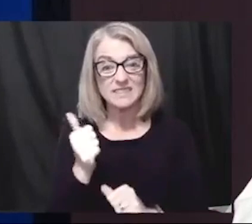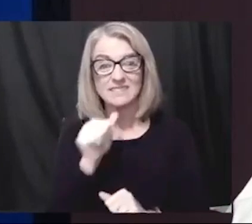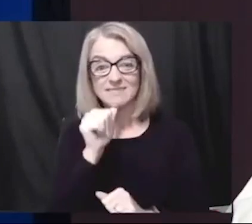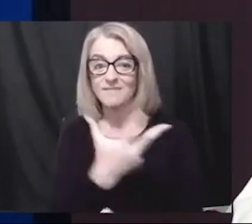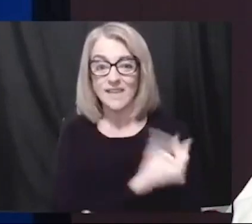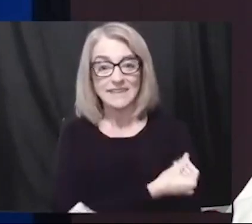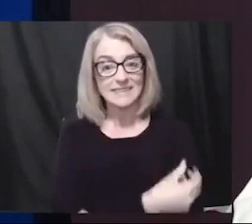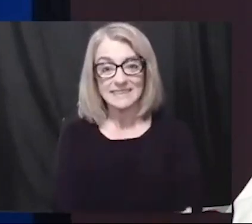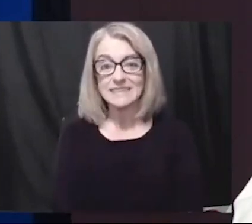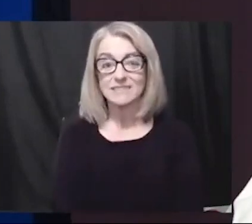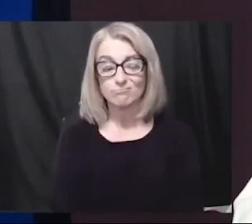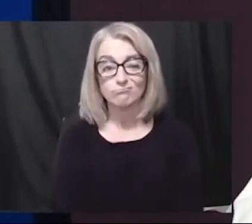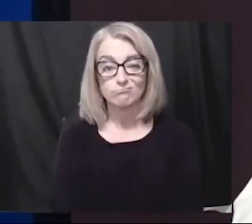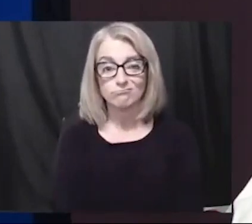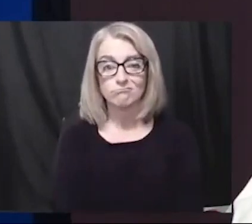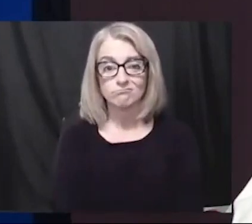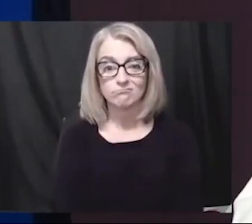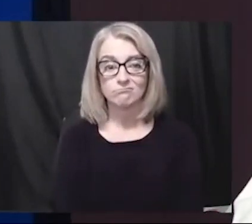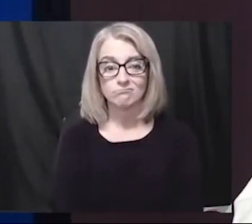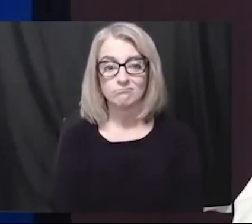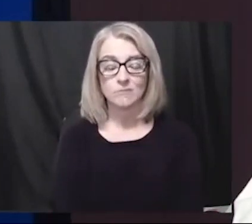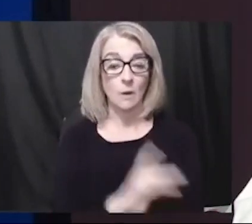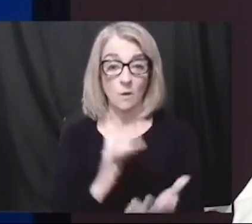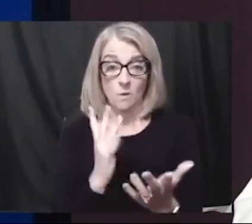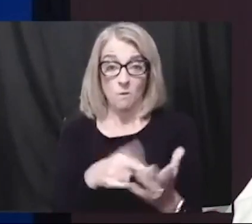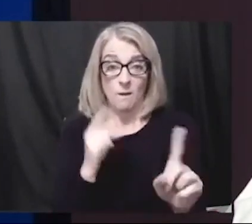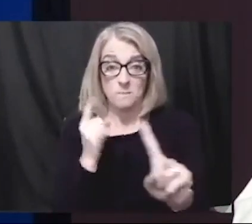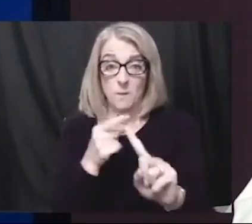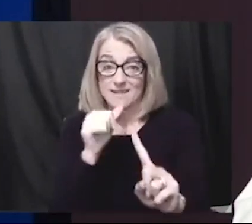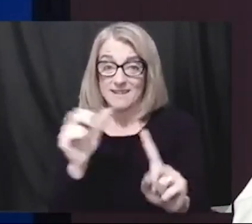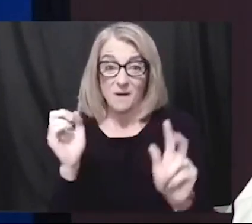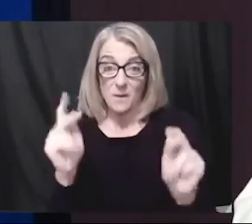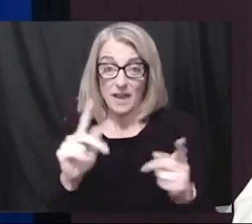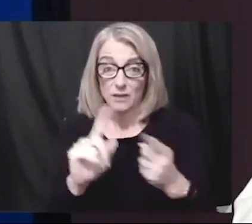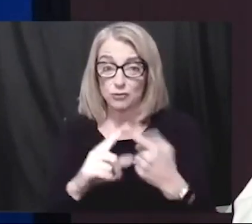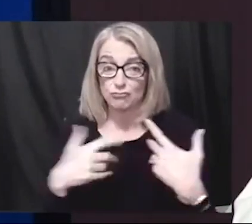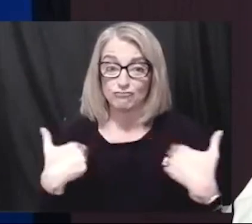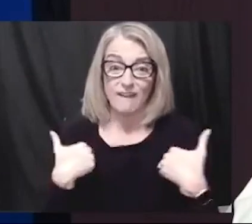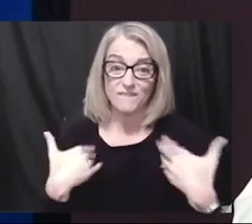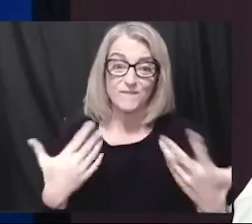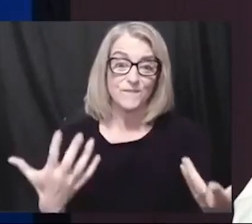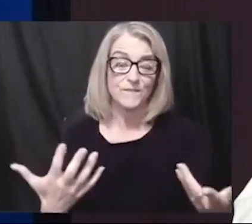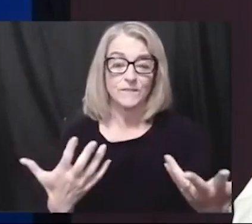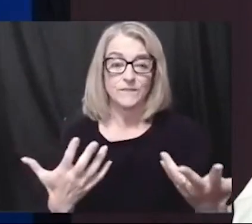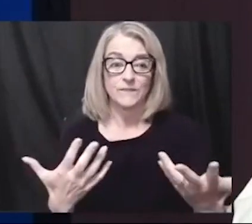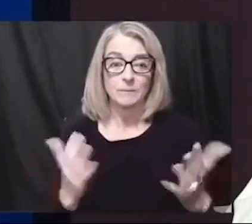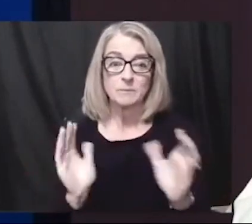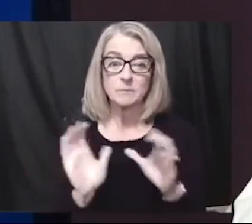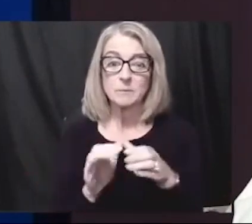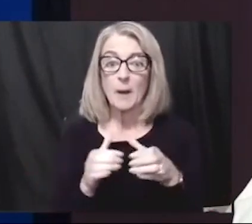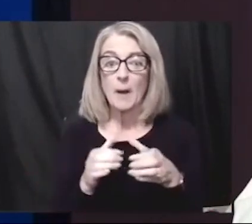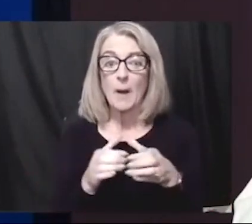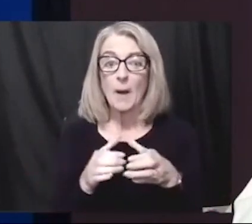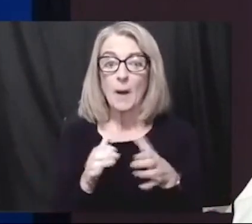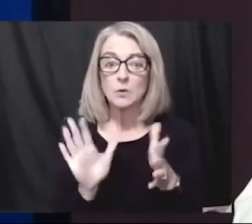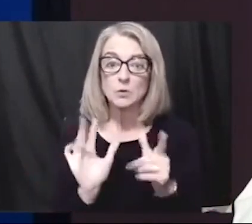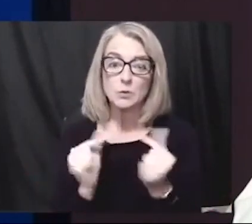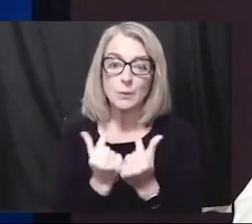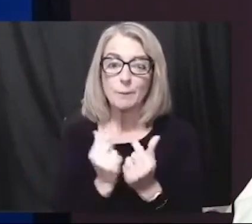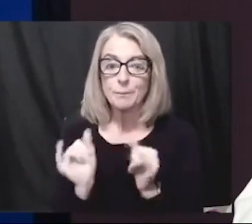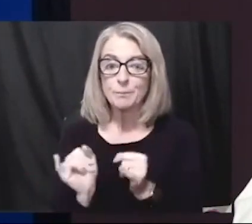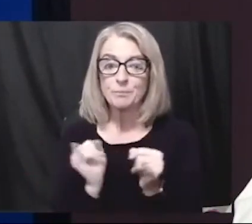what point is it not okay to have an increasingly smaller group of individuals keep the rest